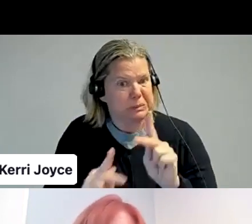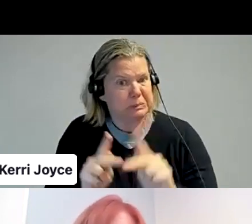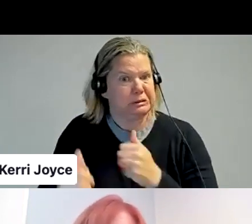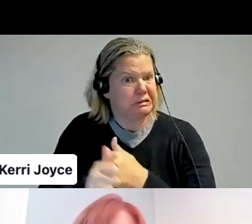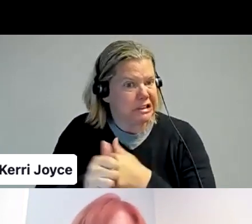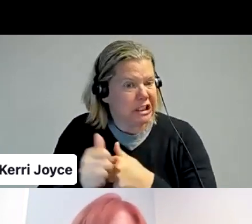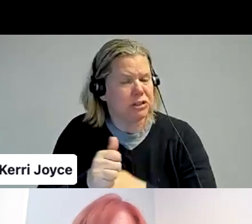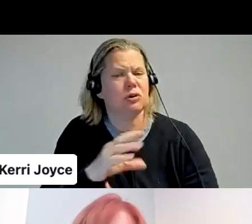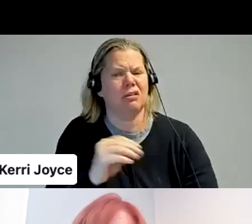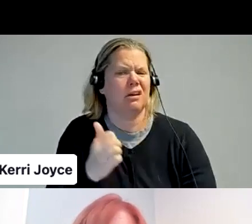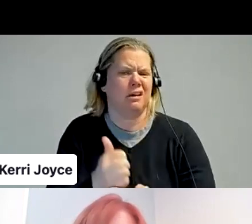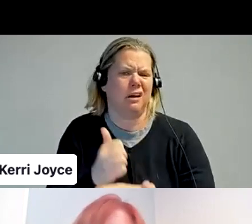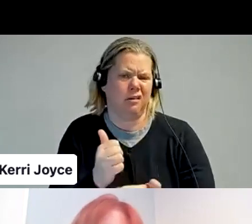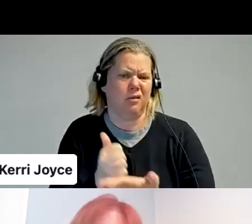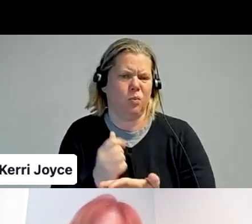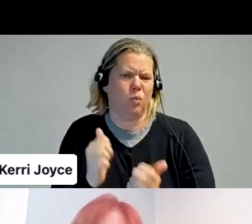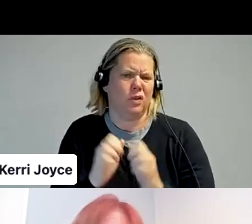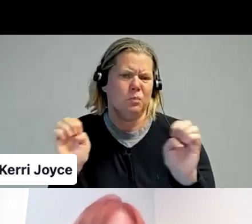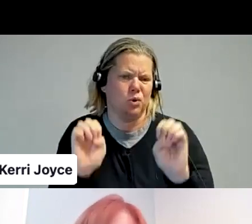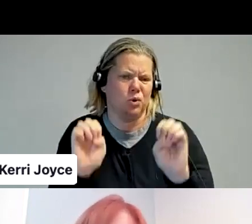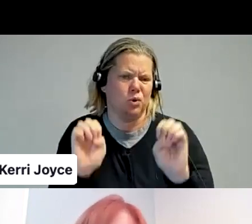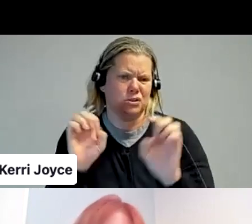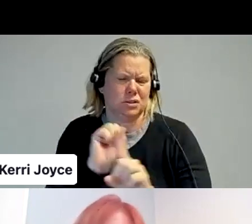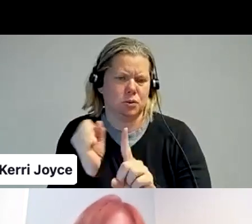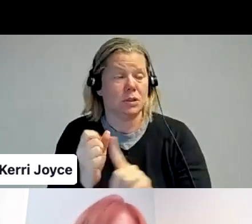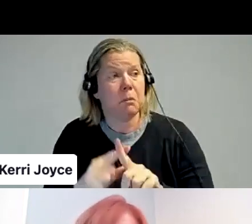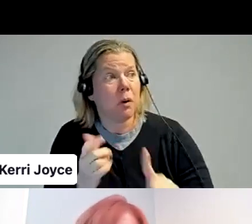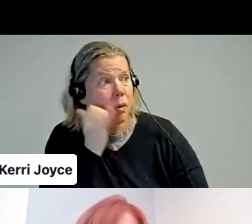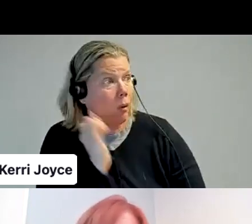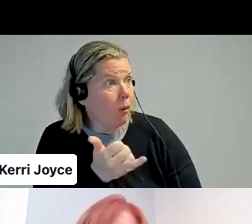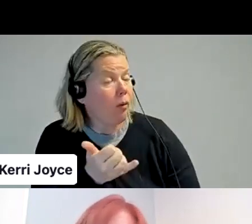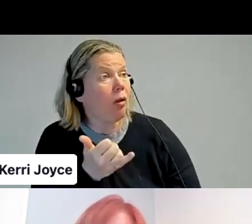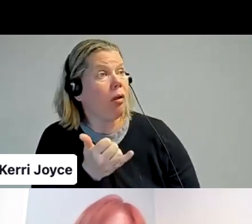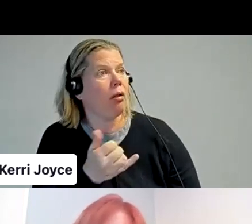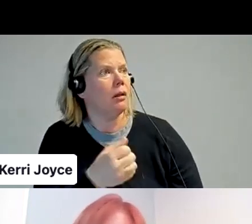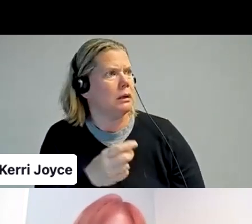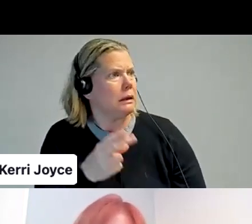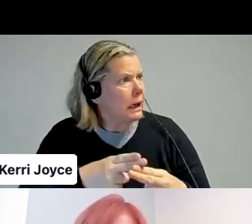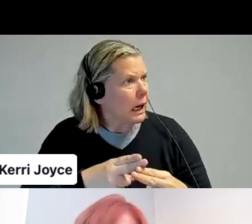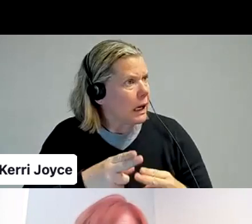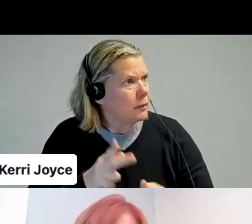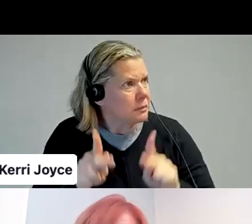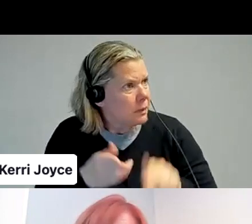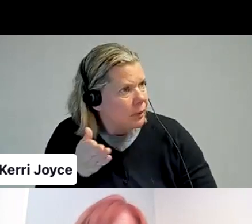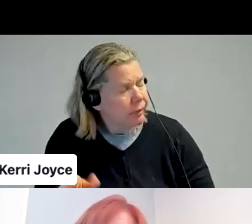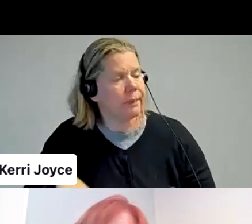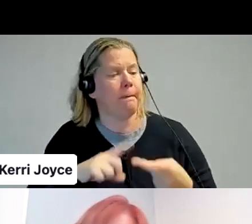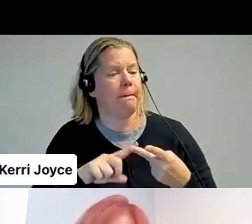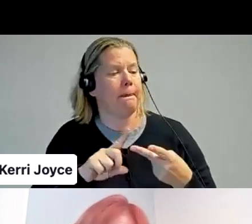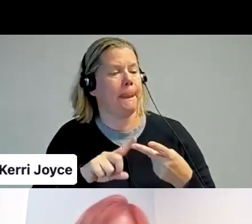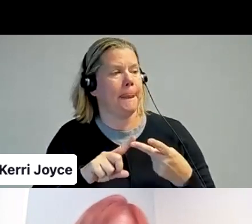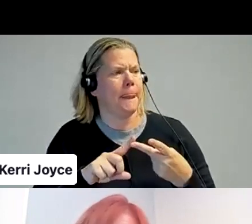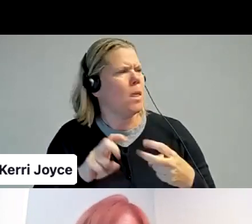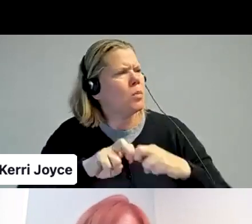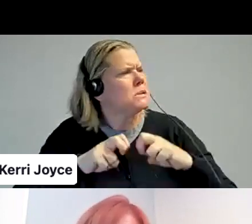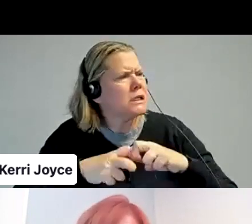emergency situation. Just make sure when you call, you provide things such as, what are the names of the parties involved? What is the issue